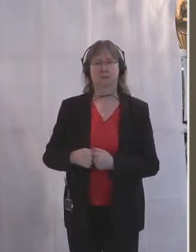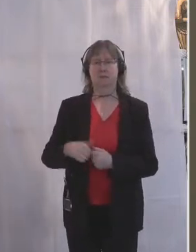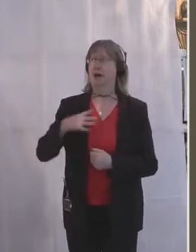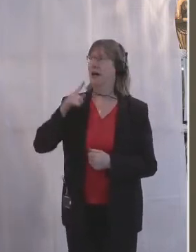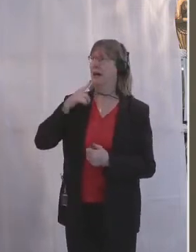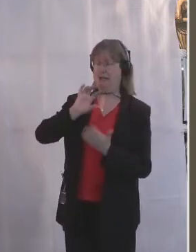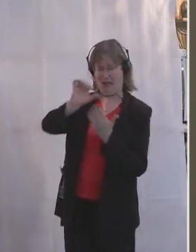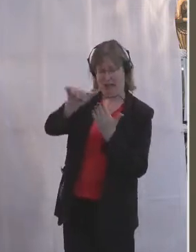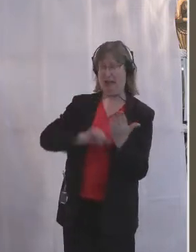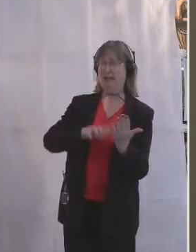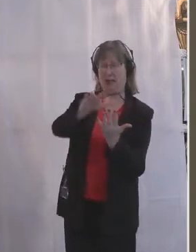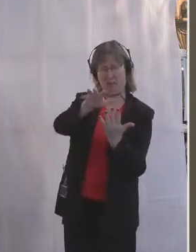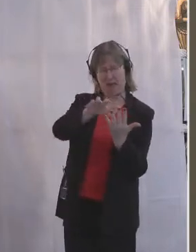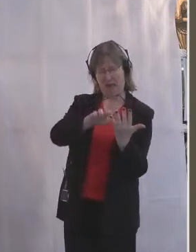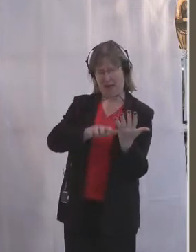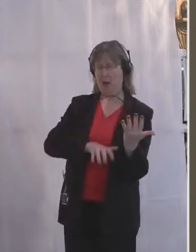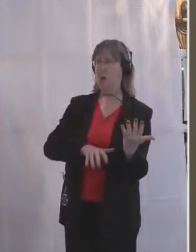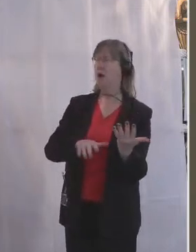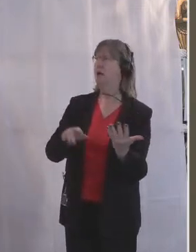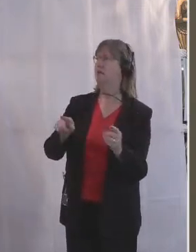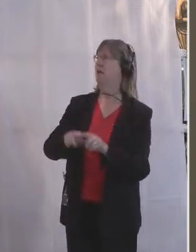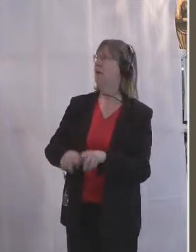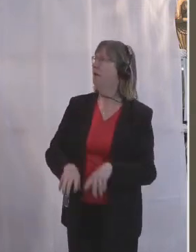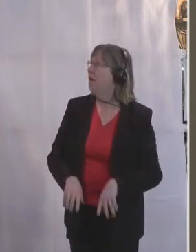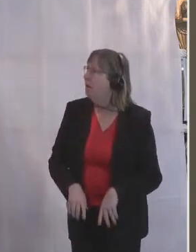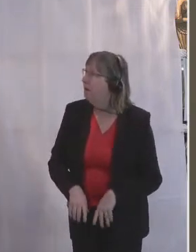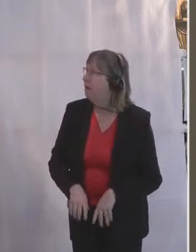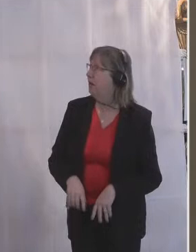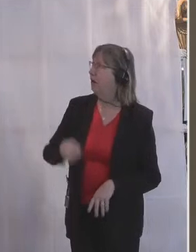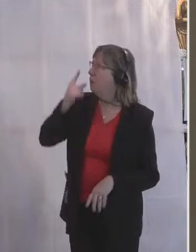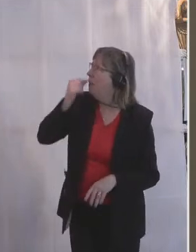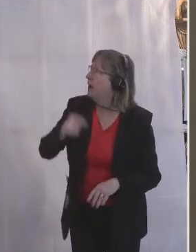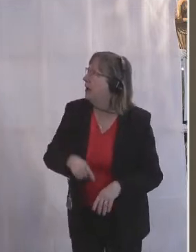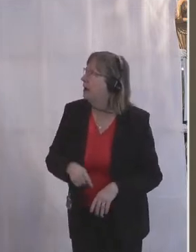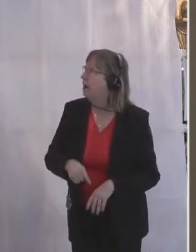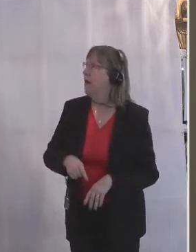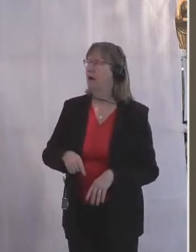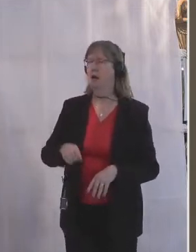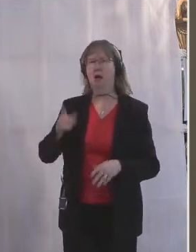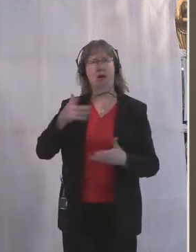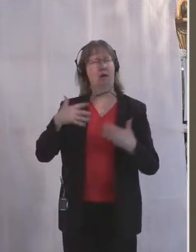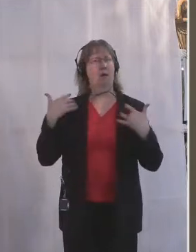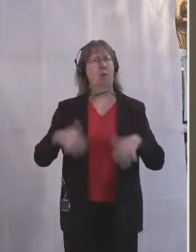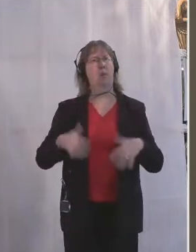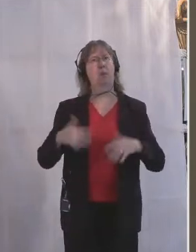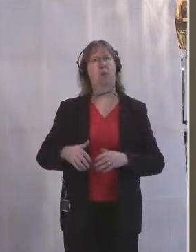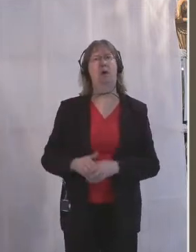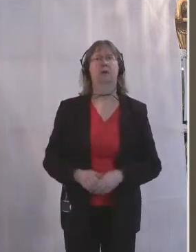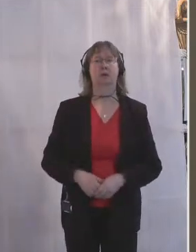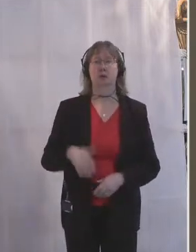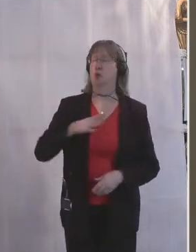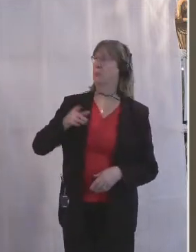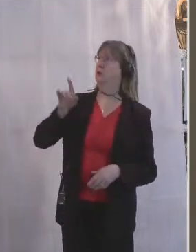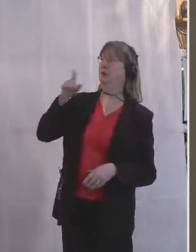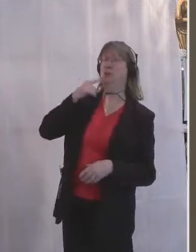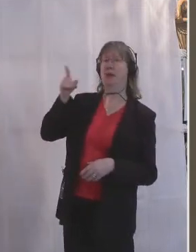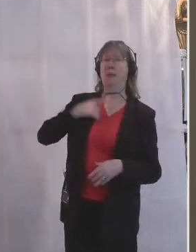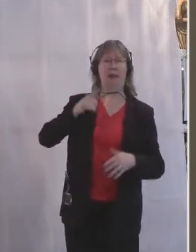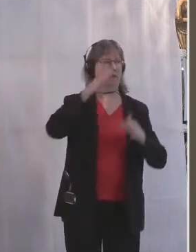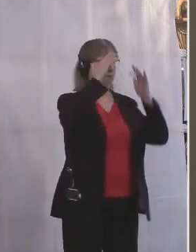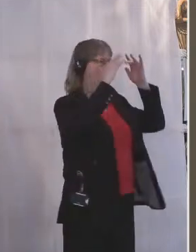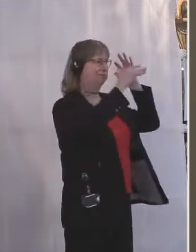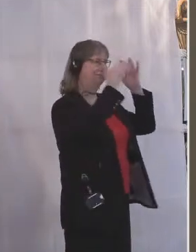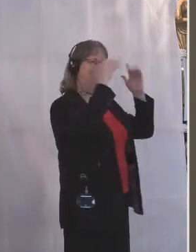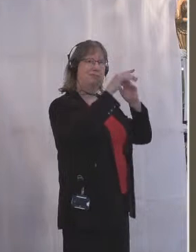wish list, it's like magic happens. Like, you have no idea what they can do, and they are your greatest, most powerful champions.